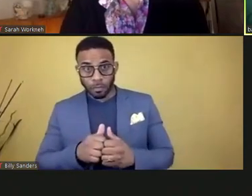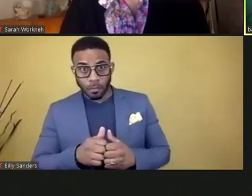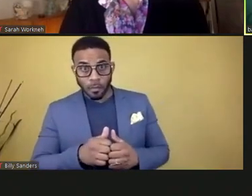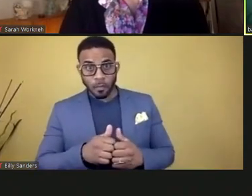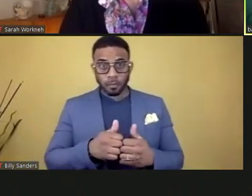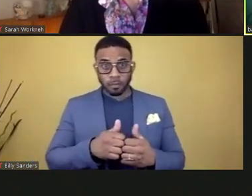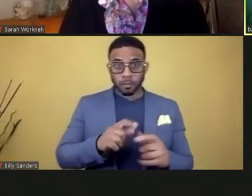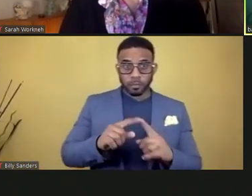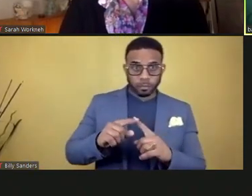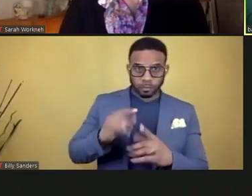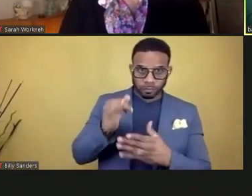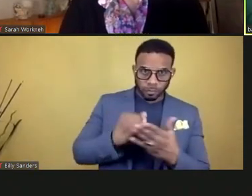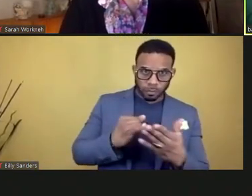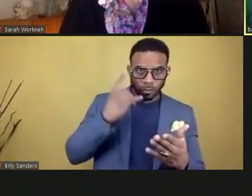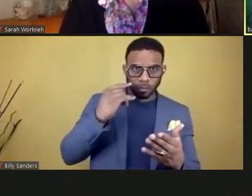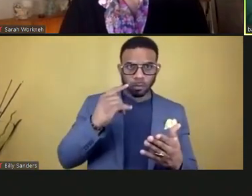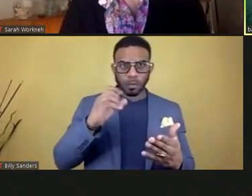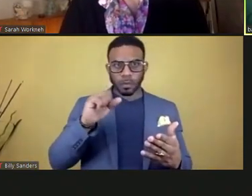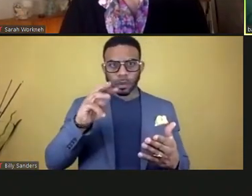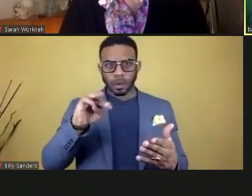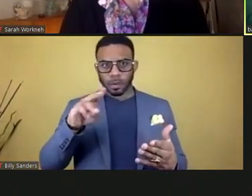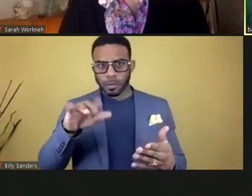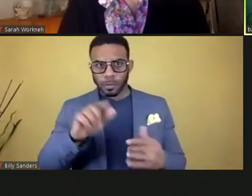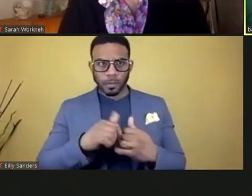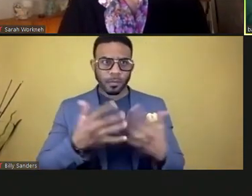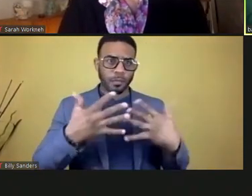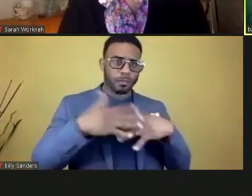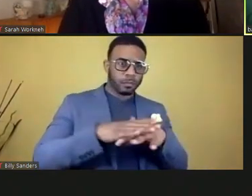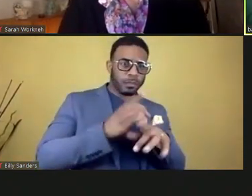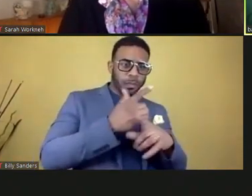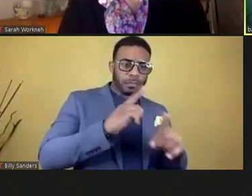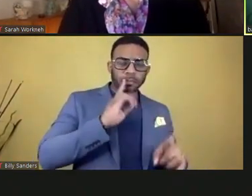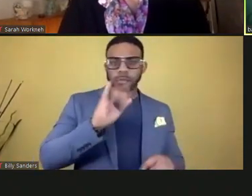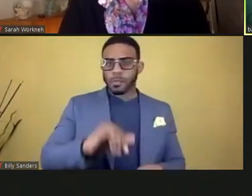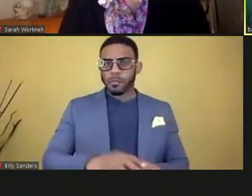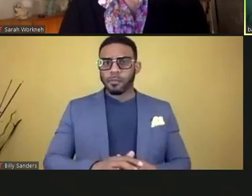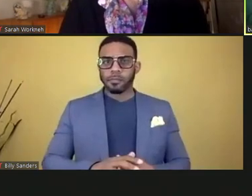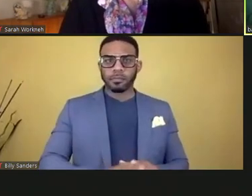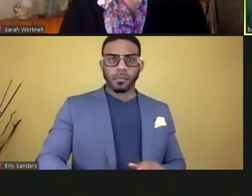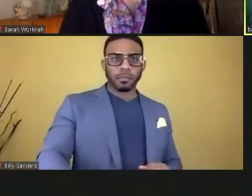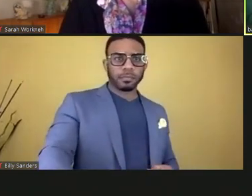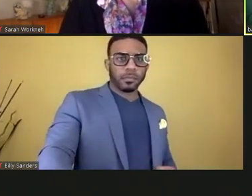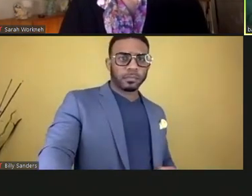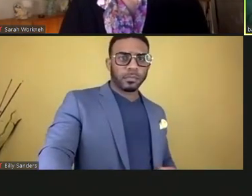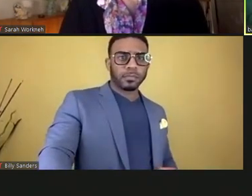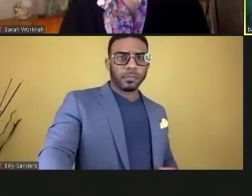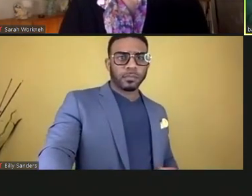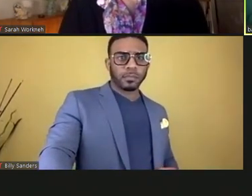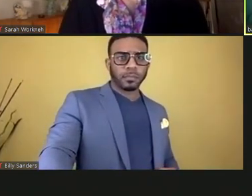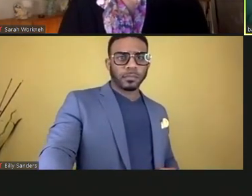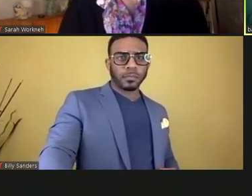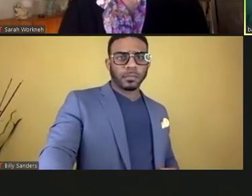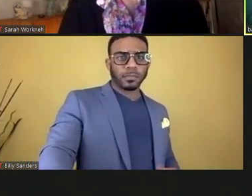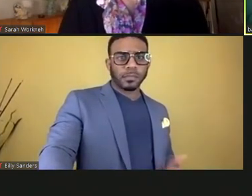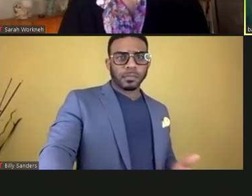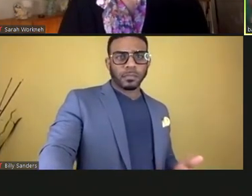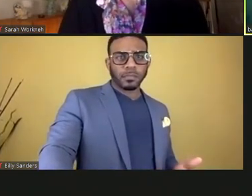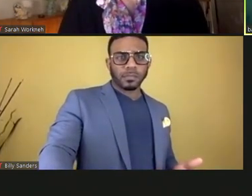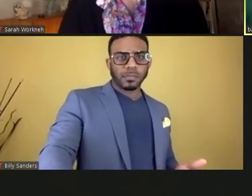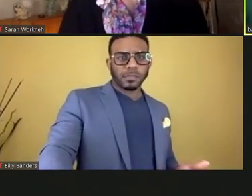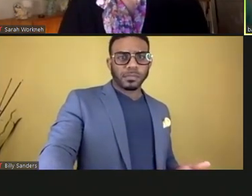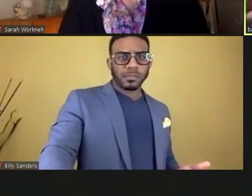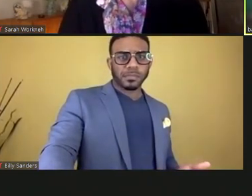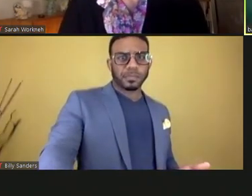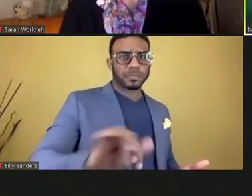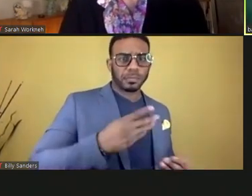Assets for Artists and Mass MoCA with Converging Liberations is that we don't have, right? We don't have the land,